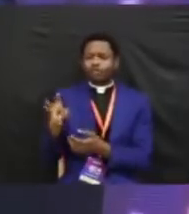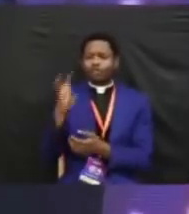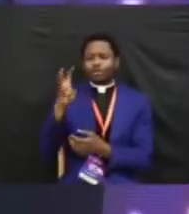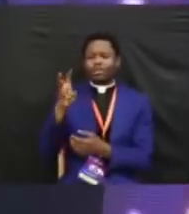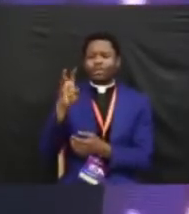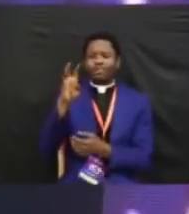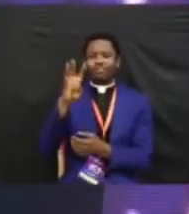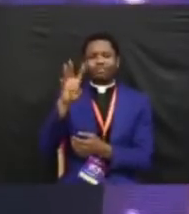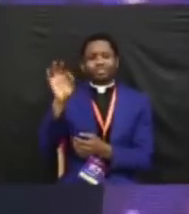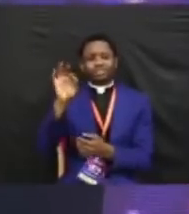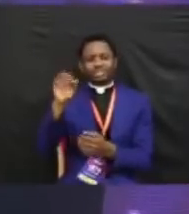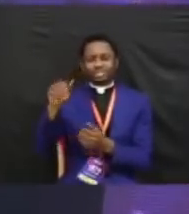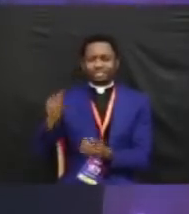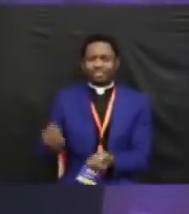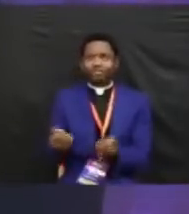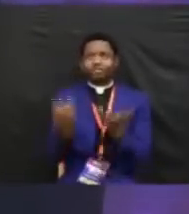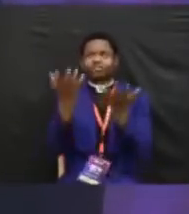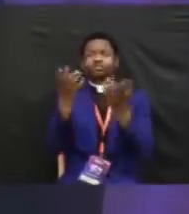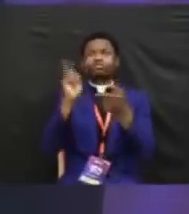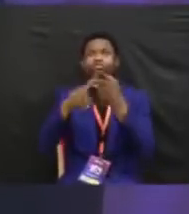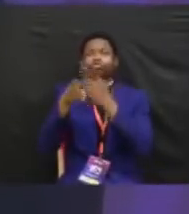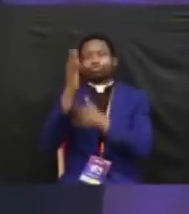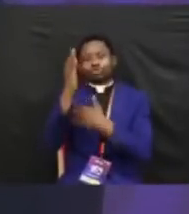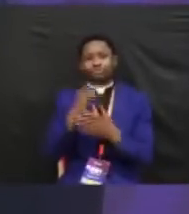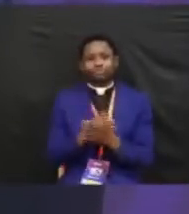were dedicated to God.